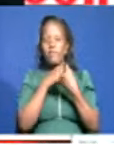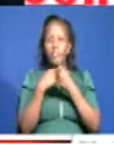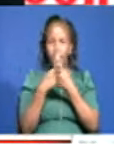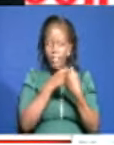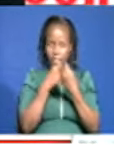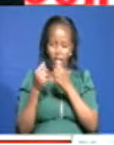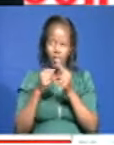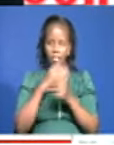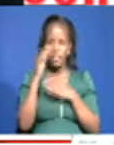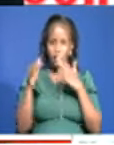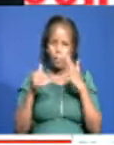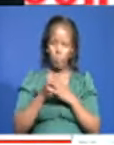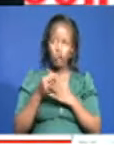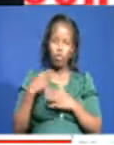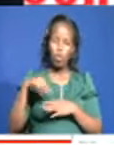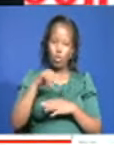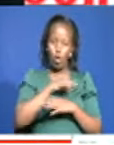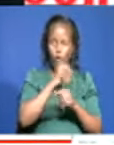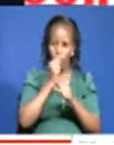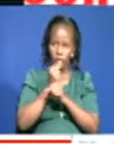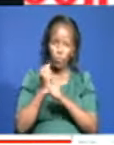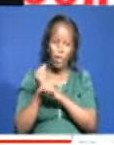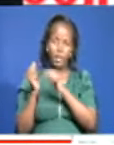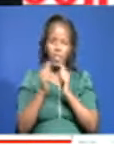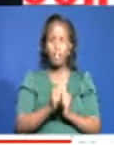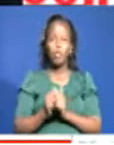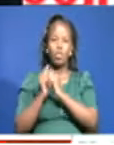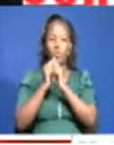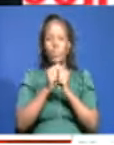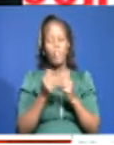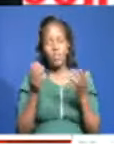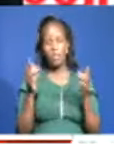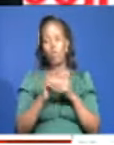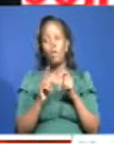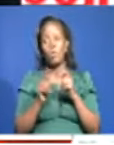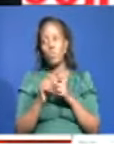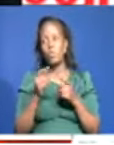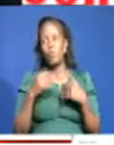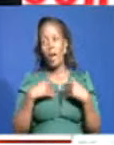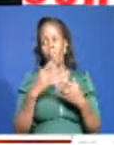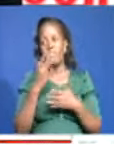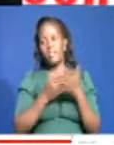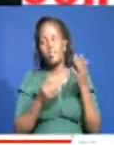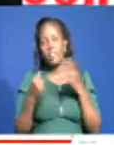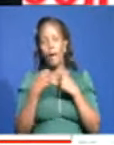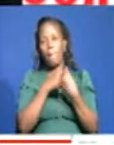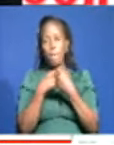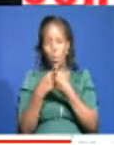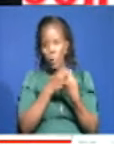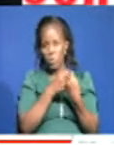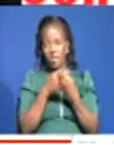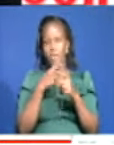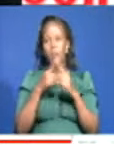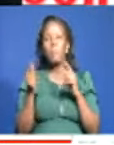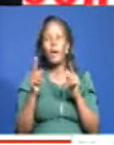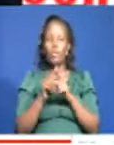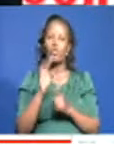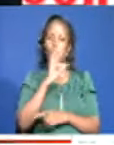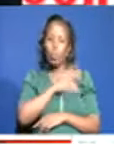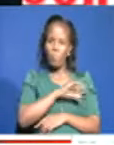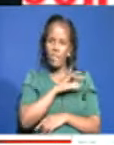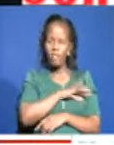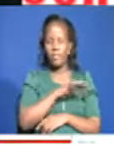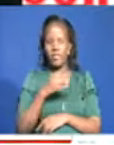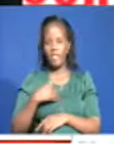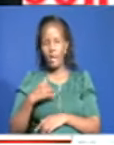together, working as a team, challenges of loss, but a lot of gain as well, and challenges of